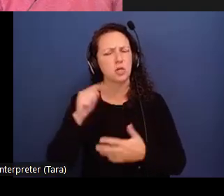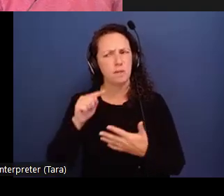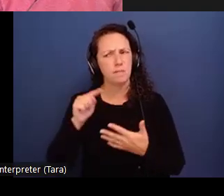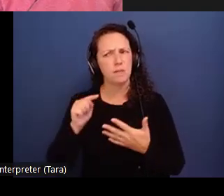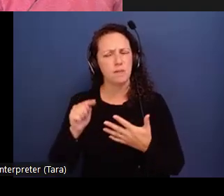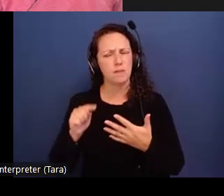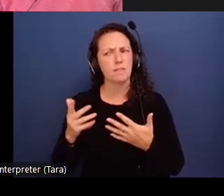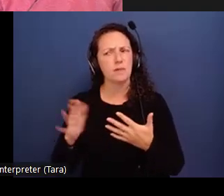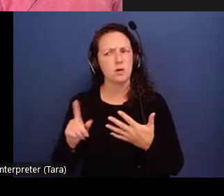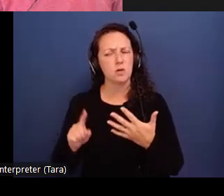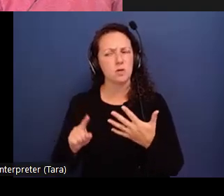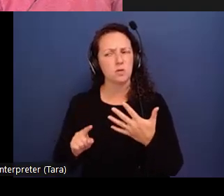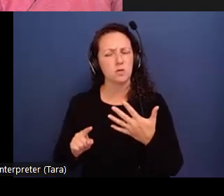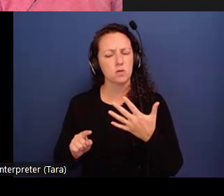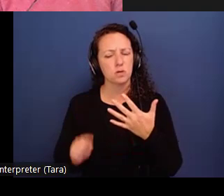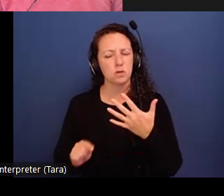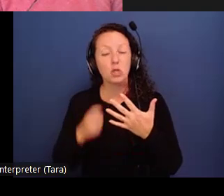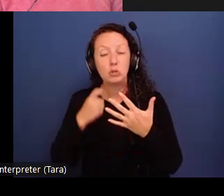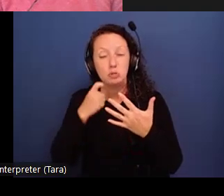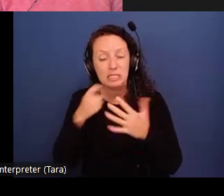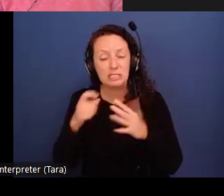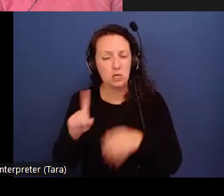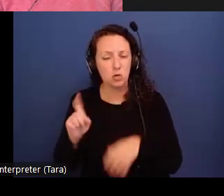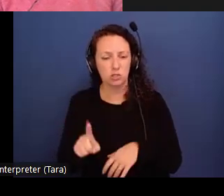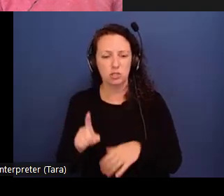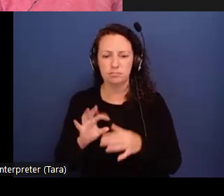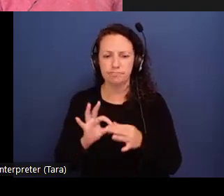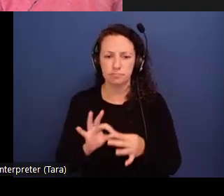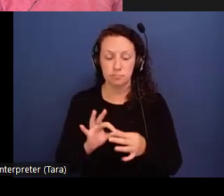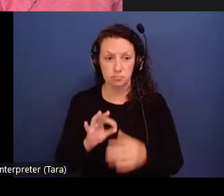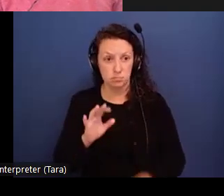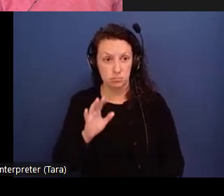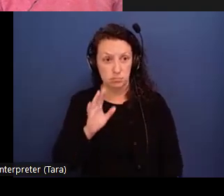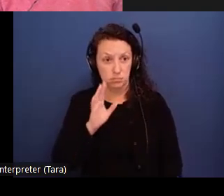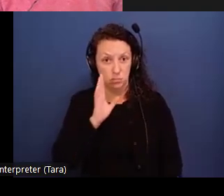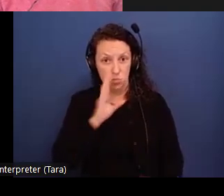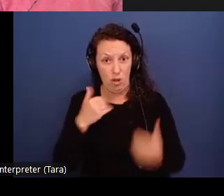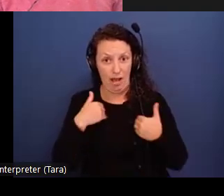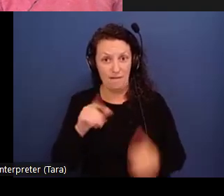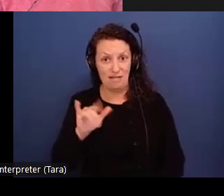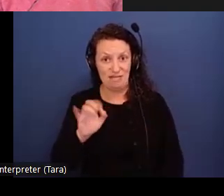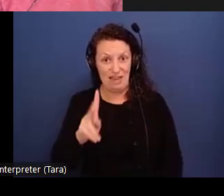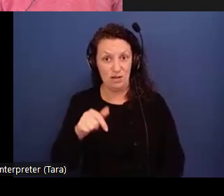Most recent is asking if there will be a link to the recording after.